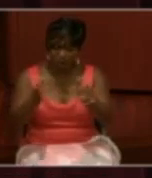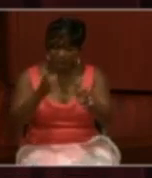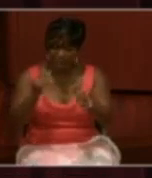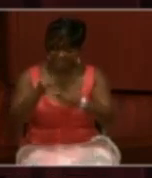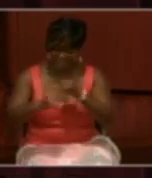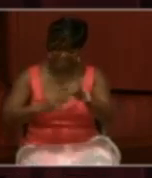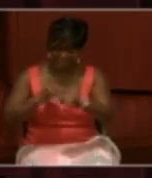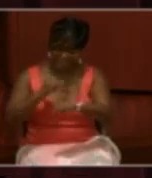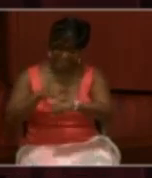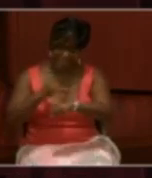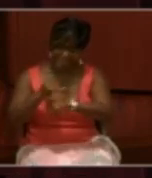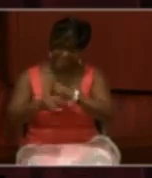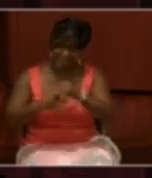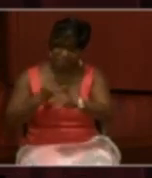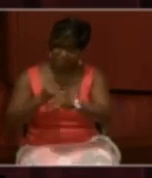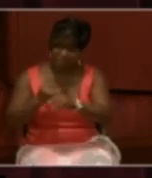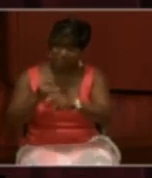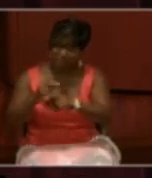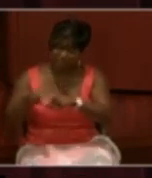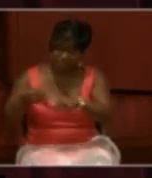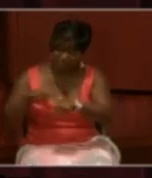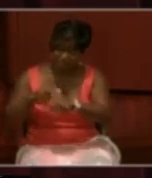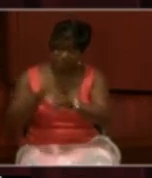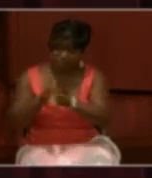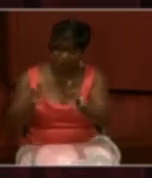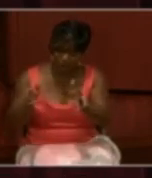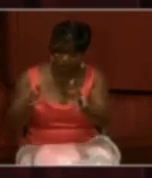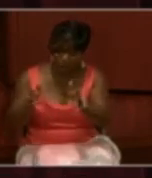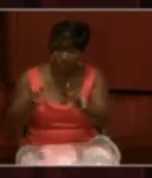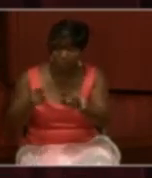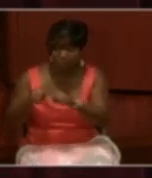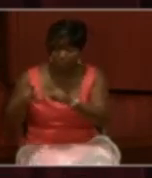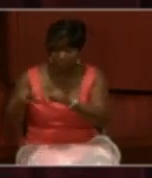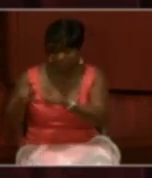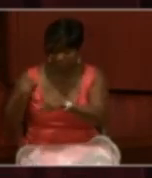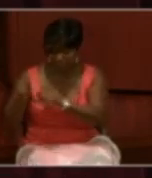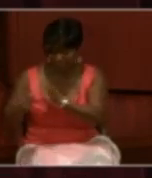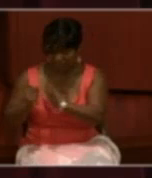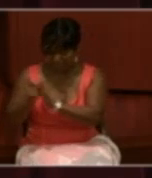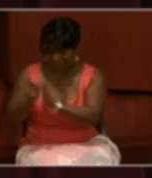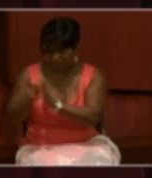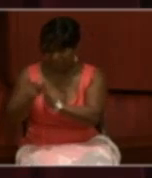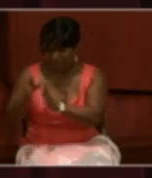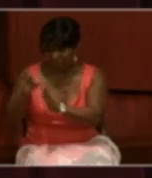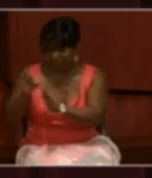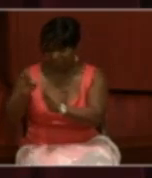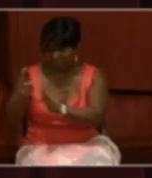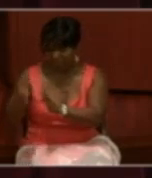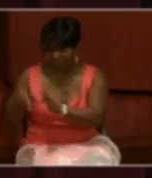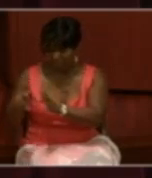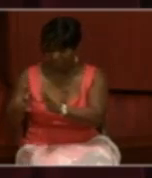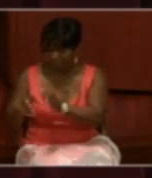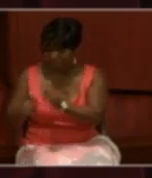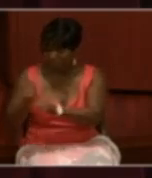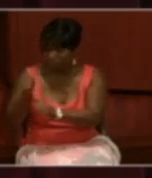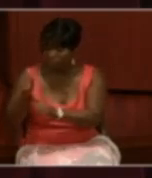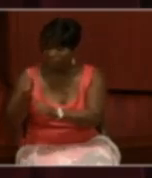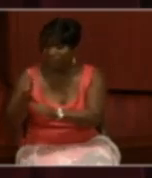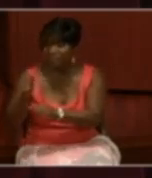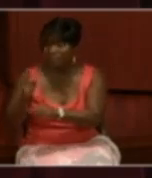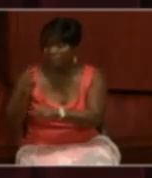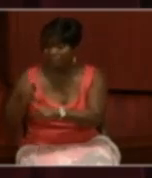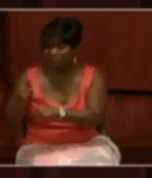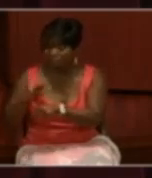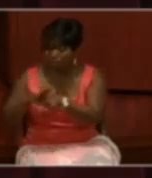international. During the period of the Freedman's Bank, most banks and other financial institutions were local. So